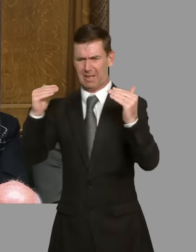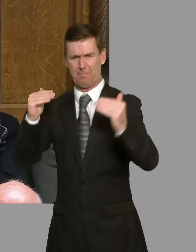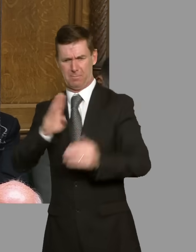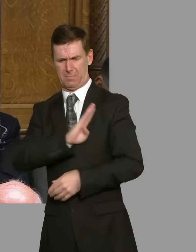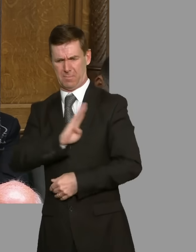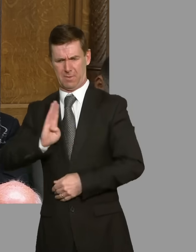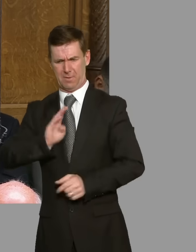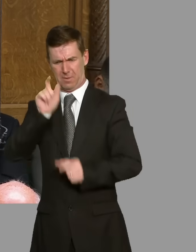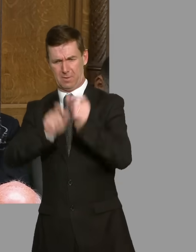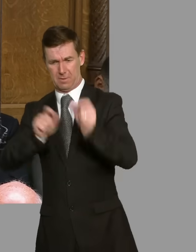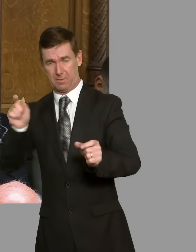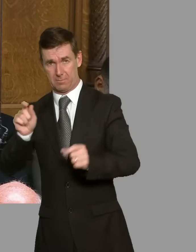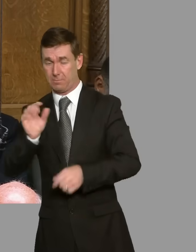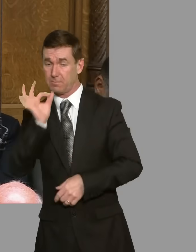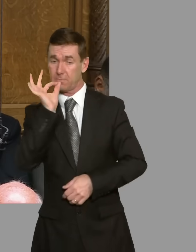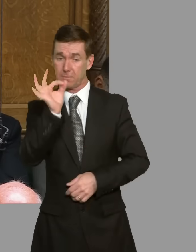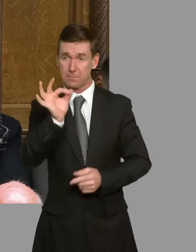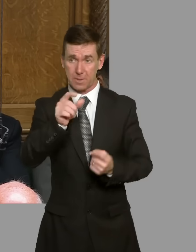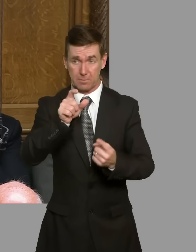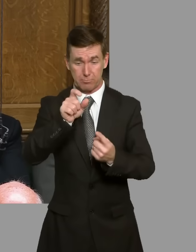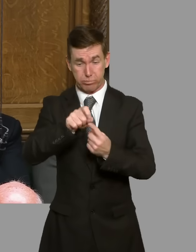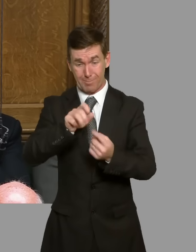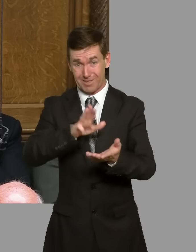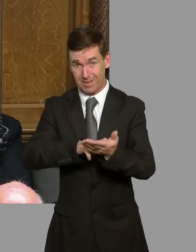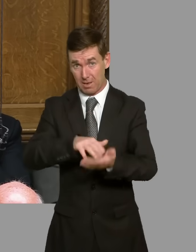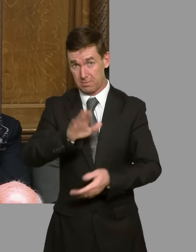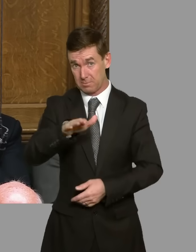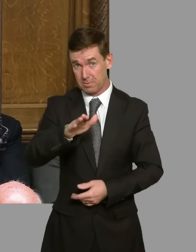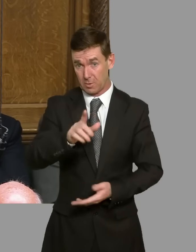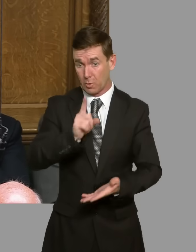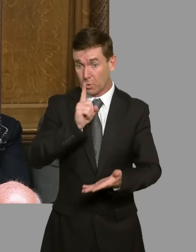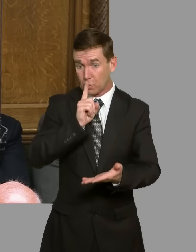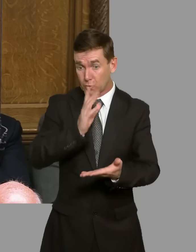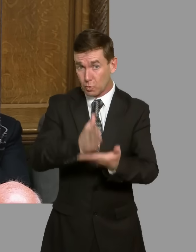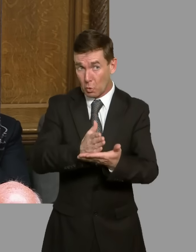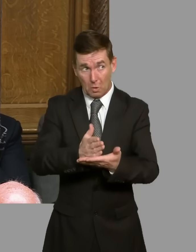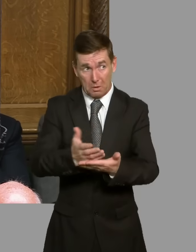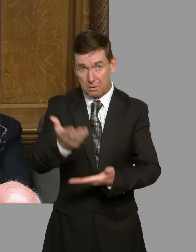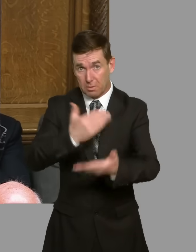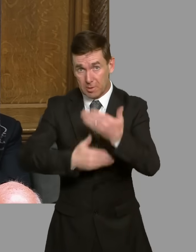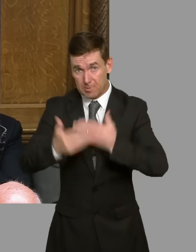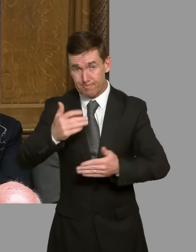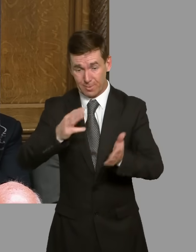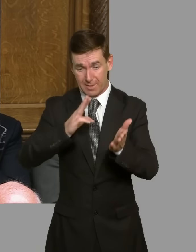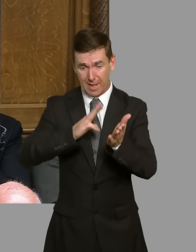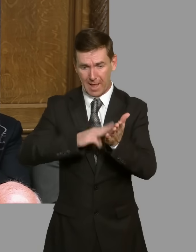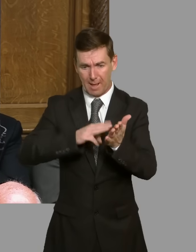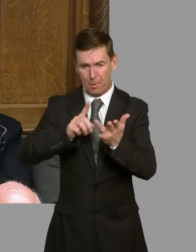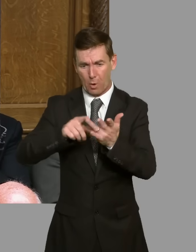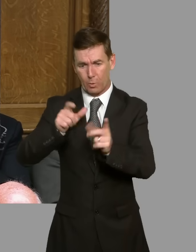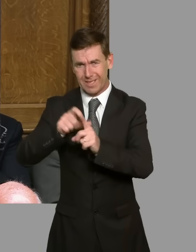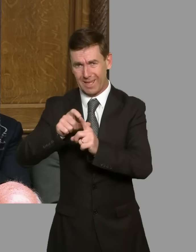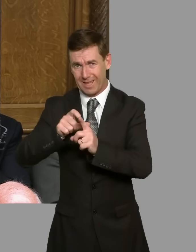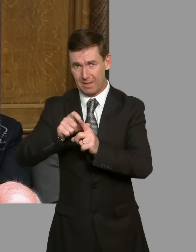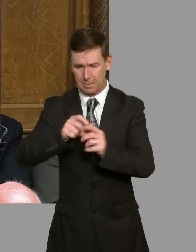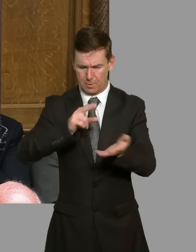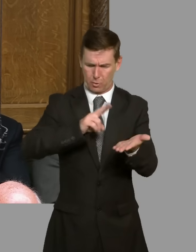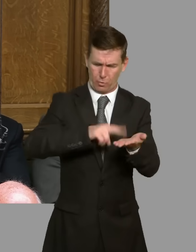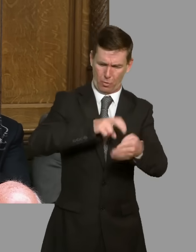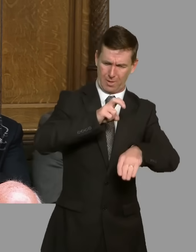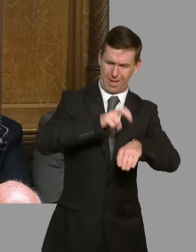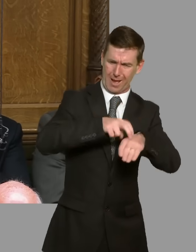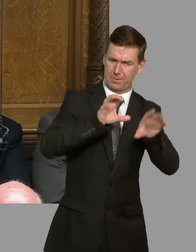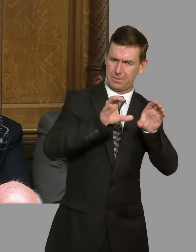of Defence and the Northern Ireland Office intend to bring forward government amendments that will specifically and particularly